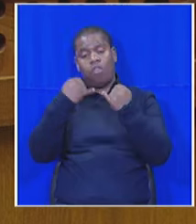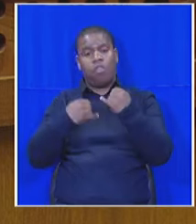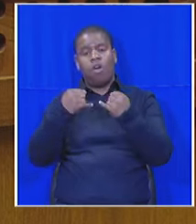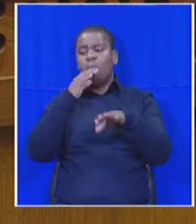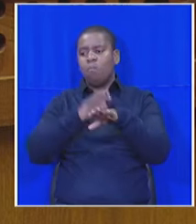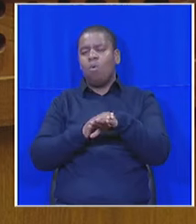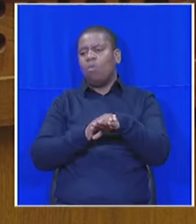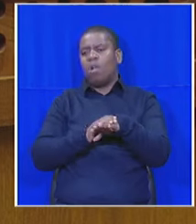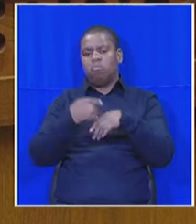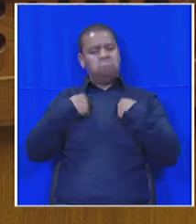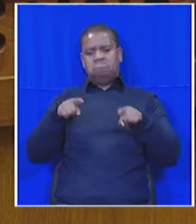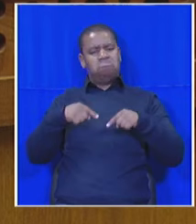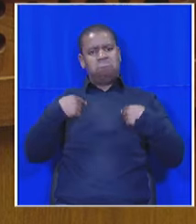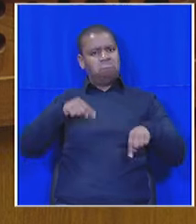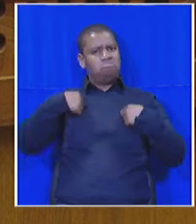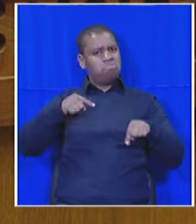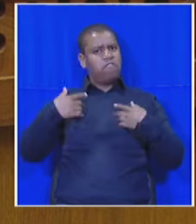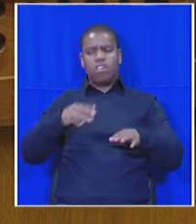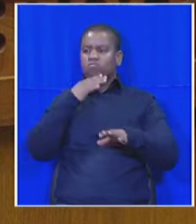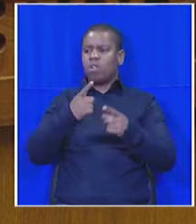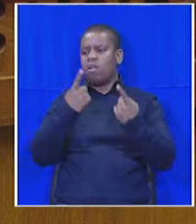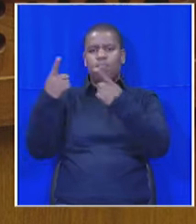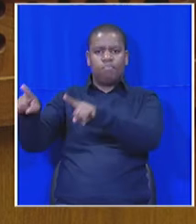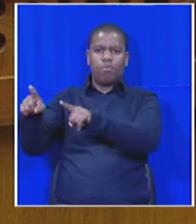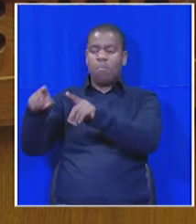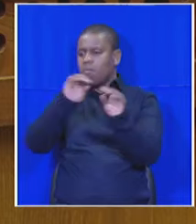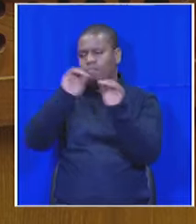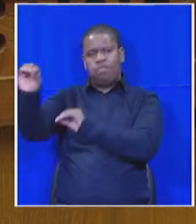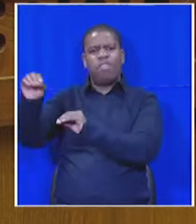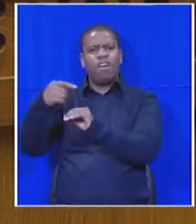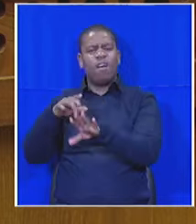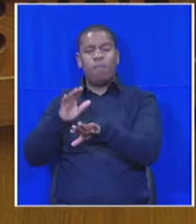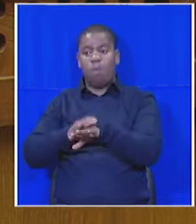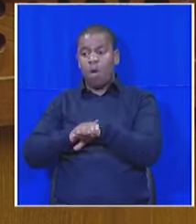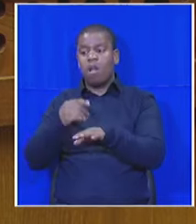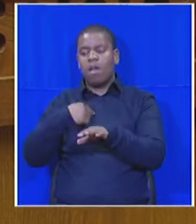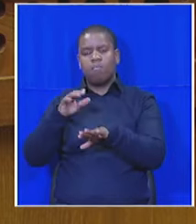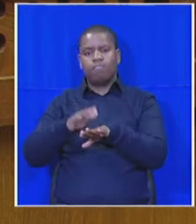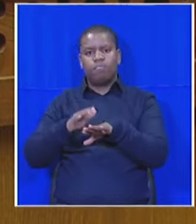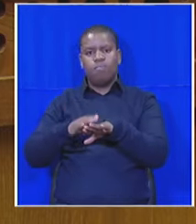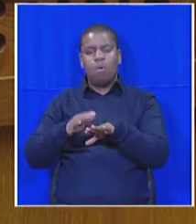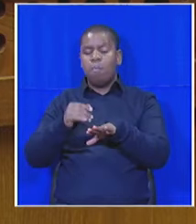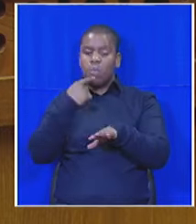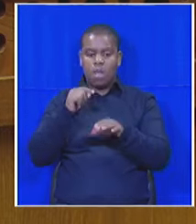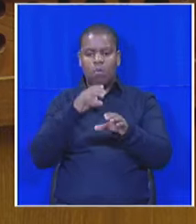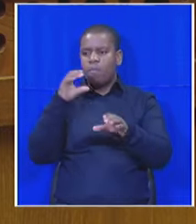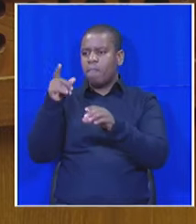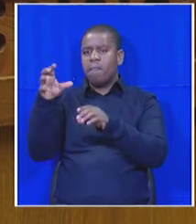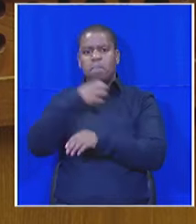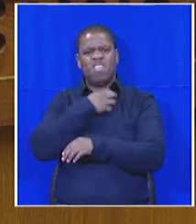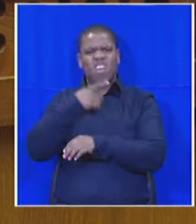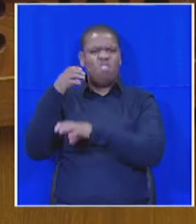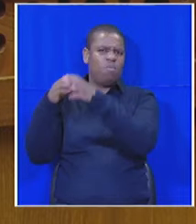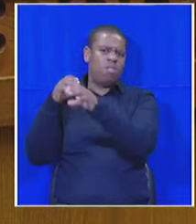inactions on the fact that they should have been sanctioned by the Department of Public Enterprises but had no communication with the minister. It